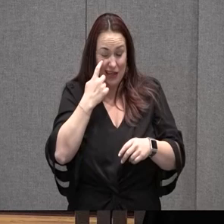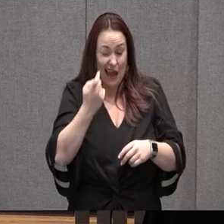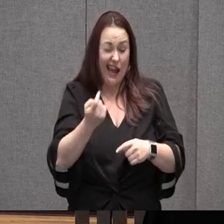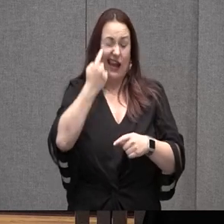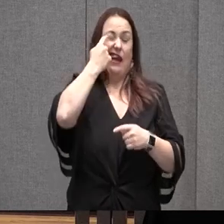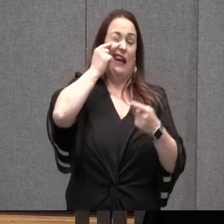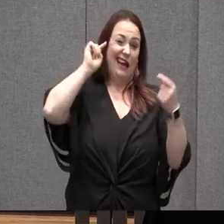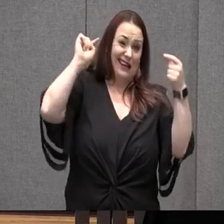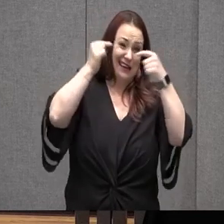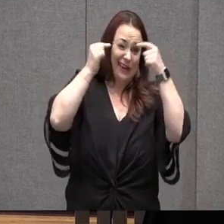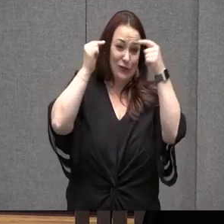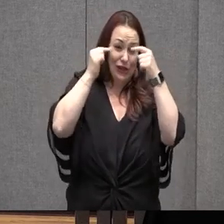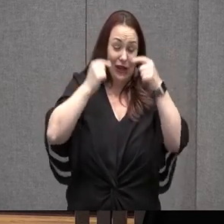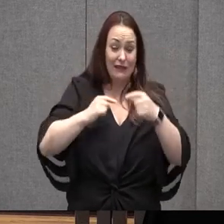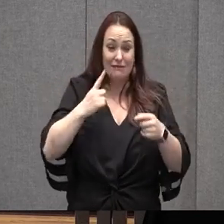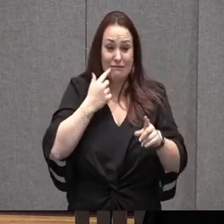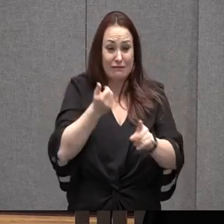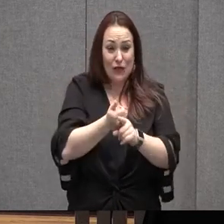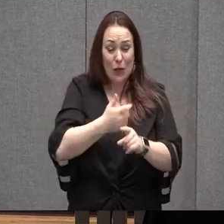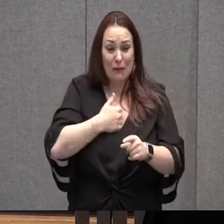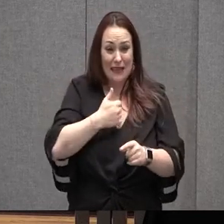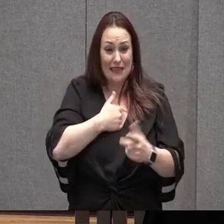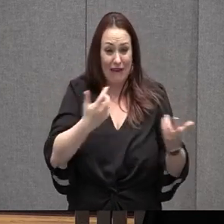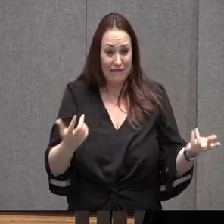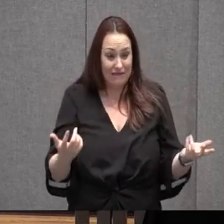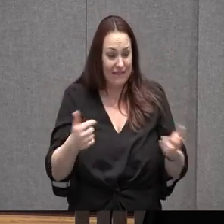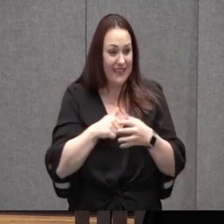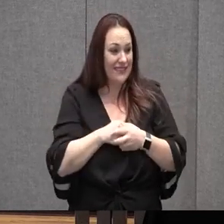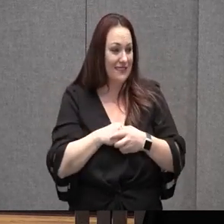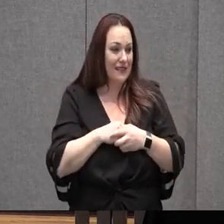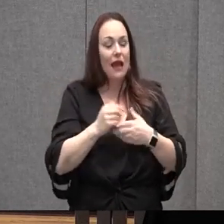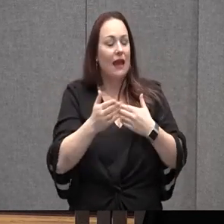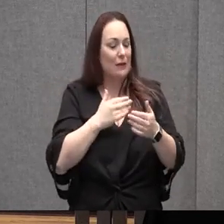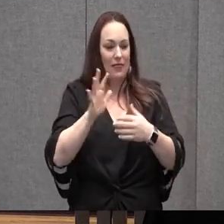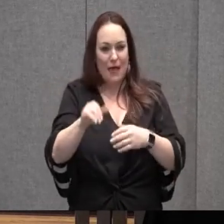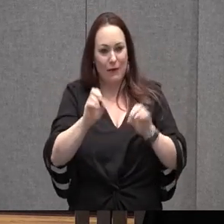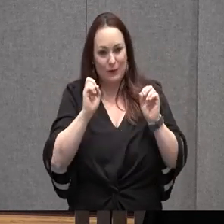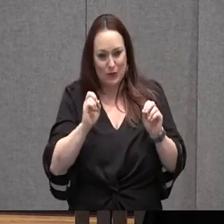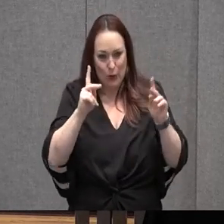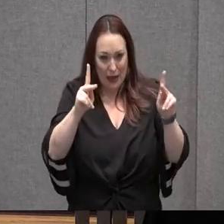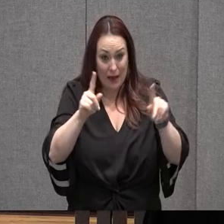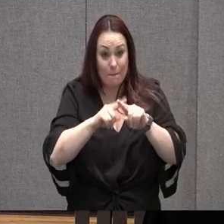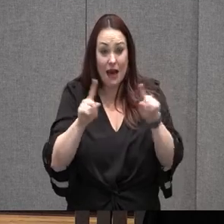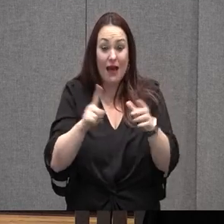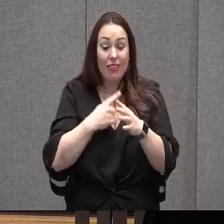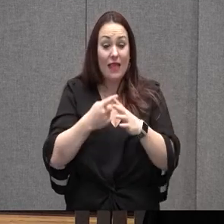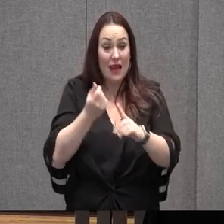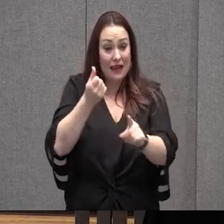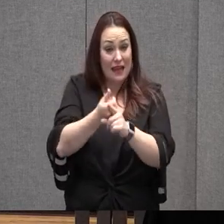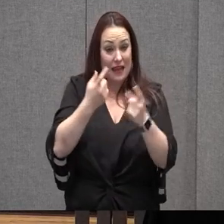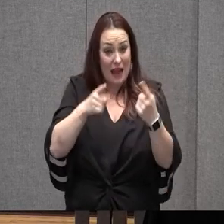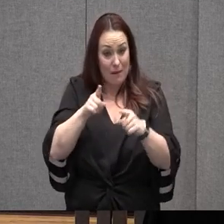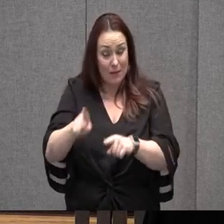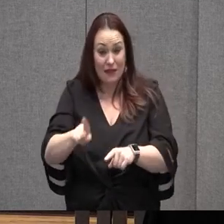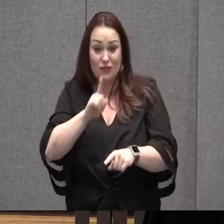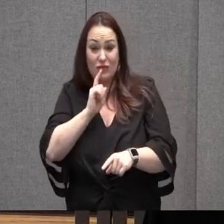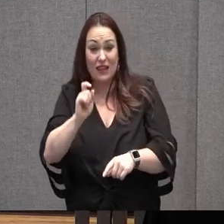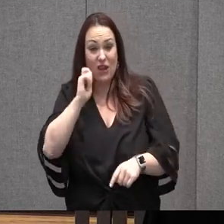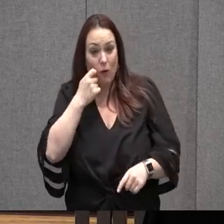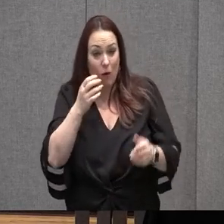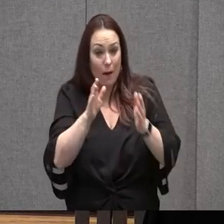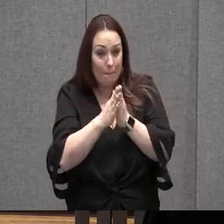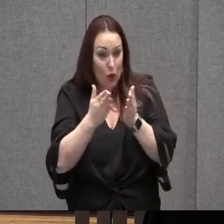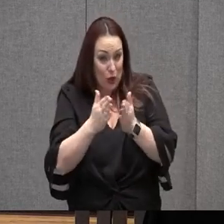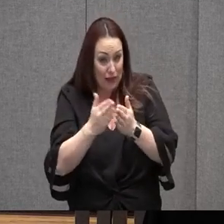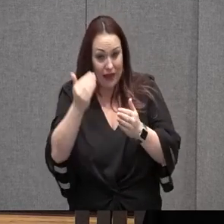Got right the eye. So that one was okay, but then I saw this really cool book that I knew